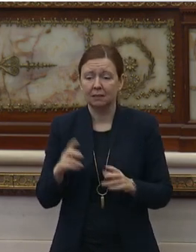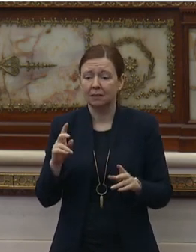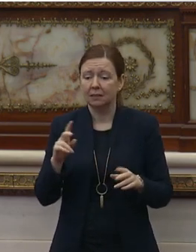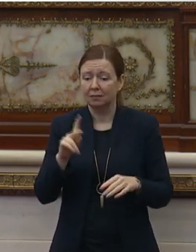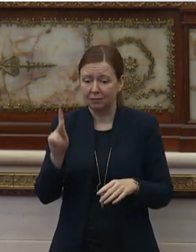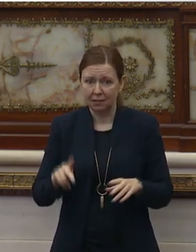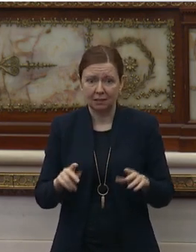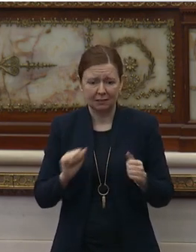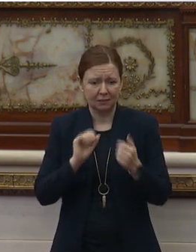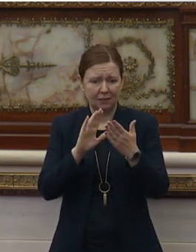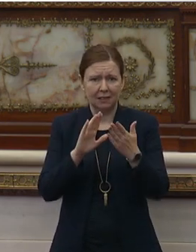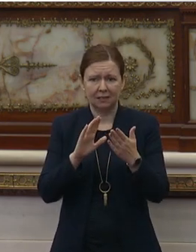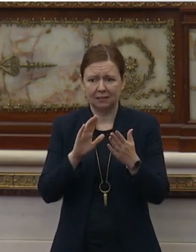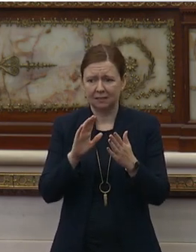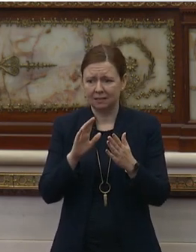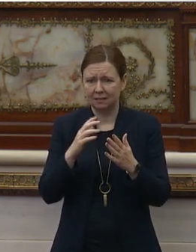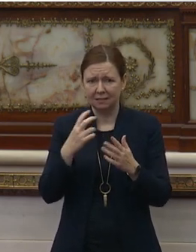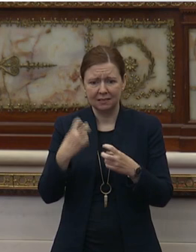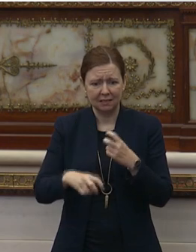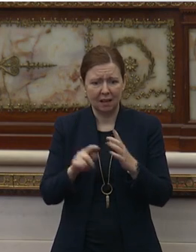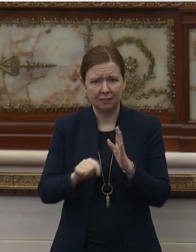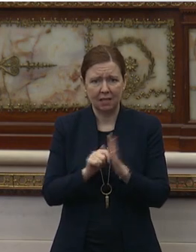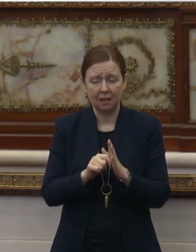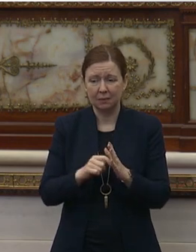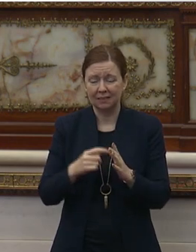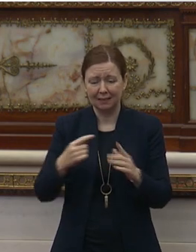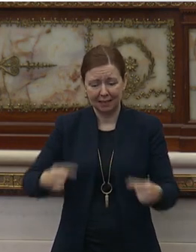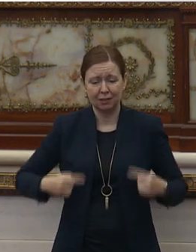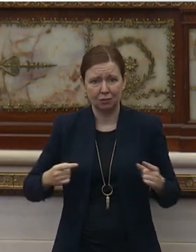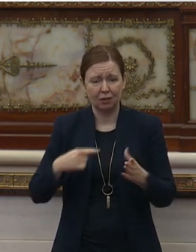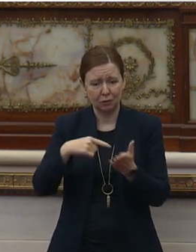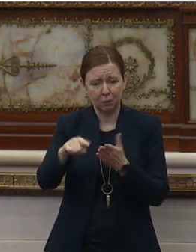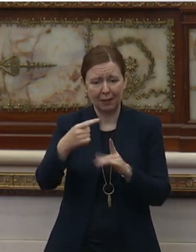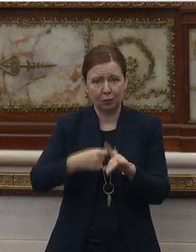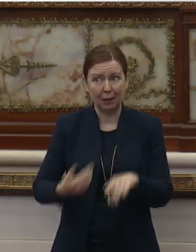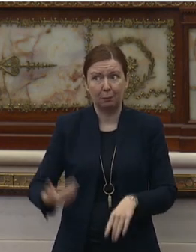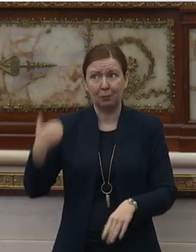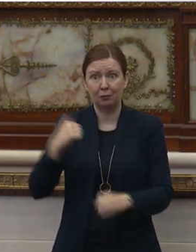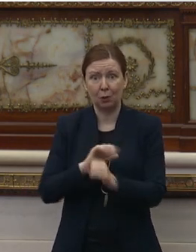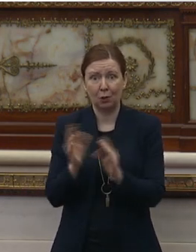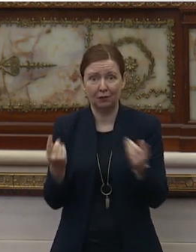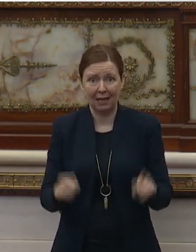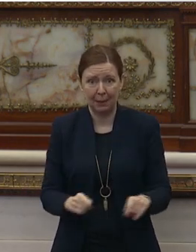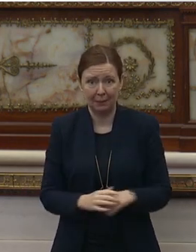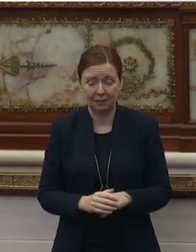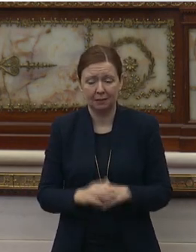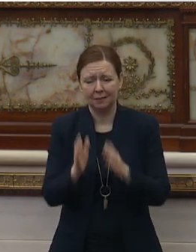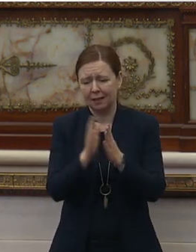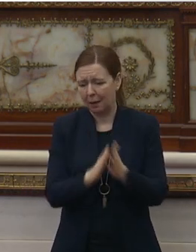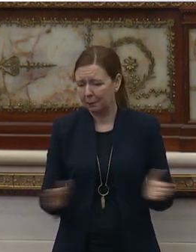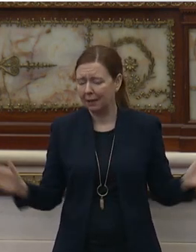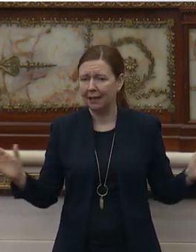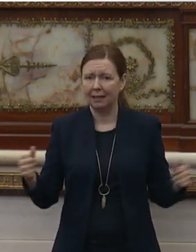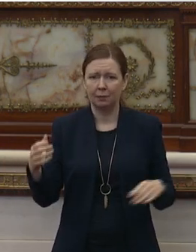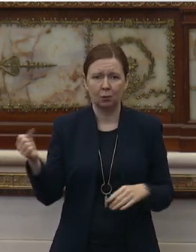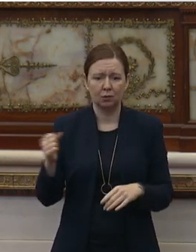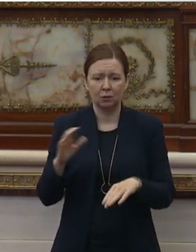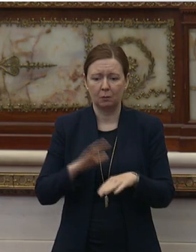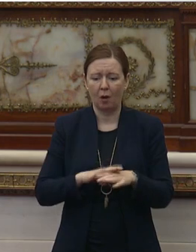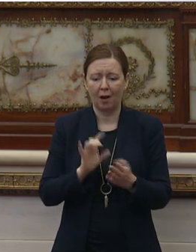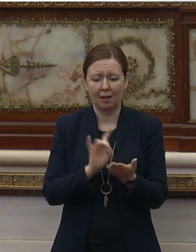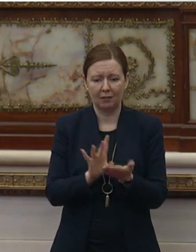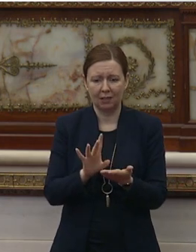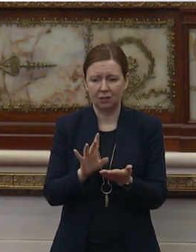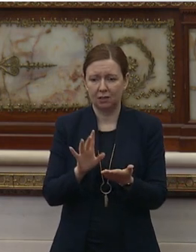hard times, poverty. They struggled to pay the rent pre-COVID. We all know this. A blanket moratorium on an